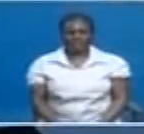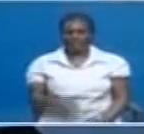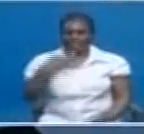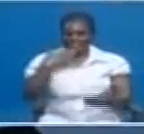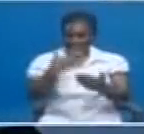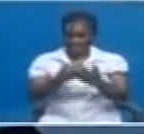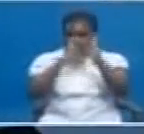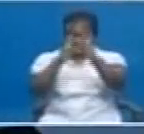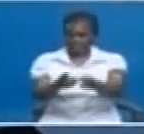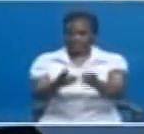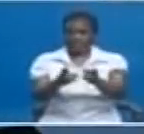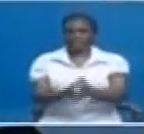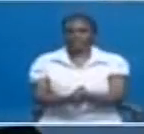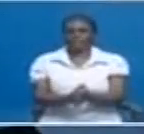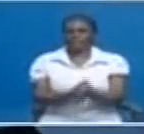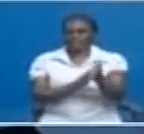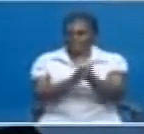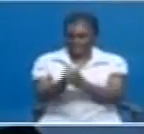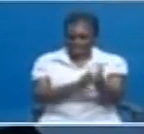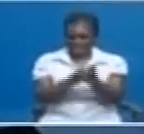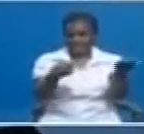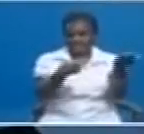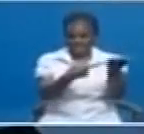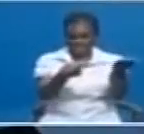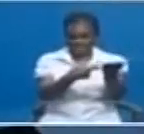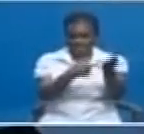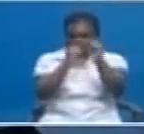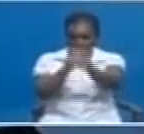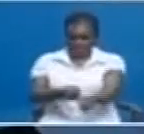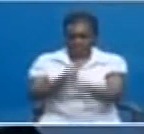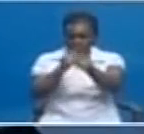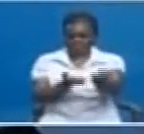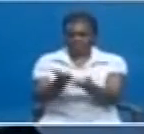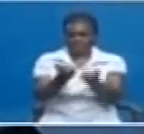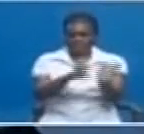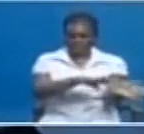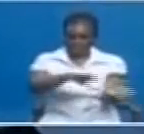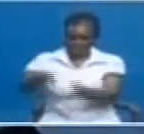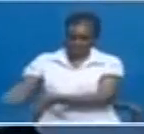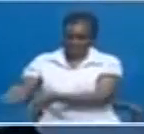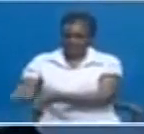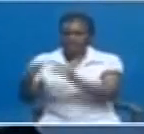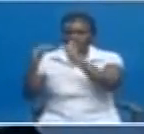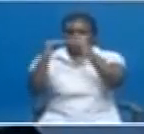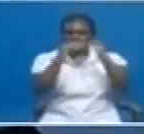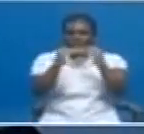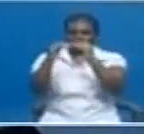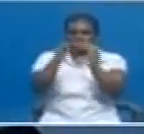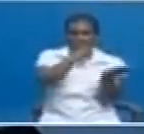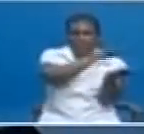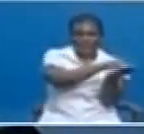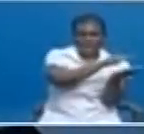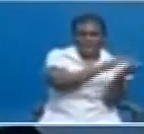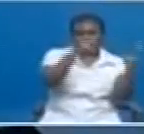Thanks a lot, Philip, for that interesting technology for agribusiness. Now let's move on. And Equity Bank's rollout